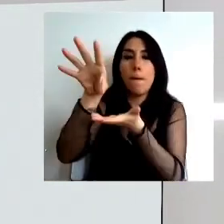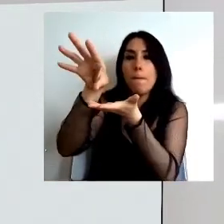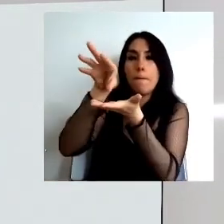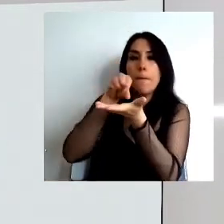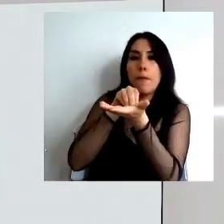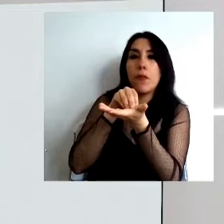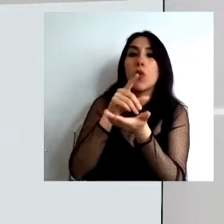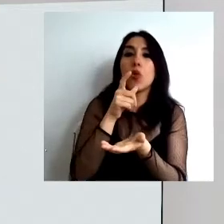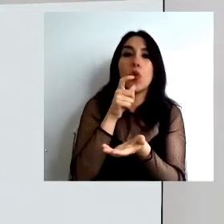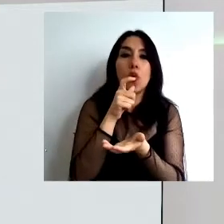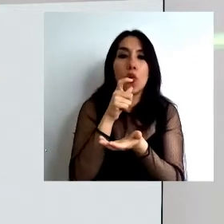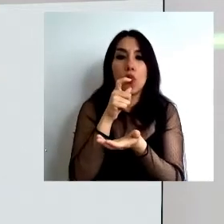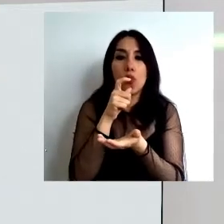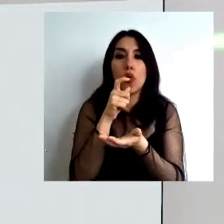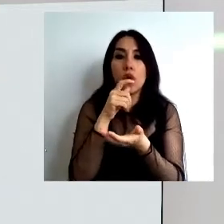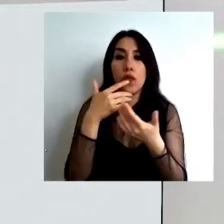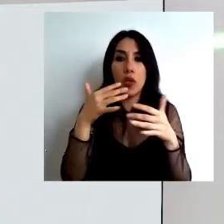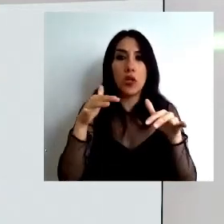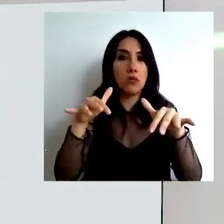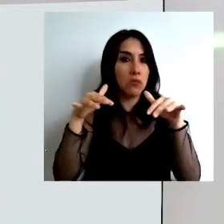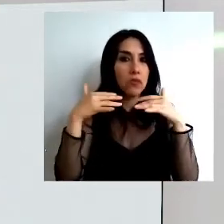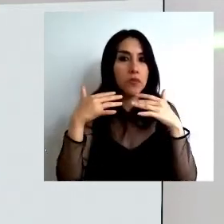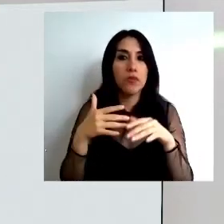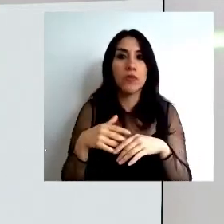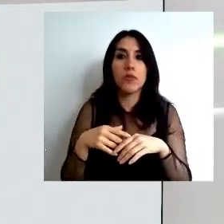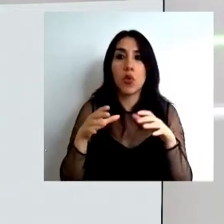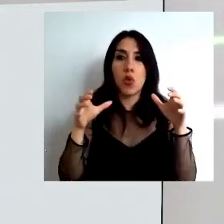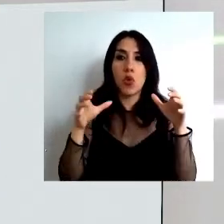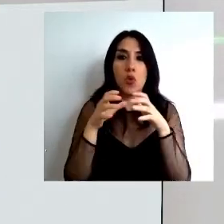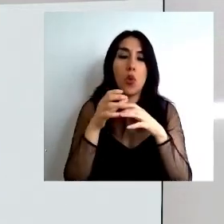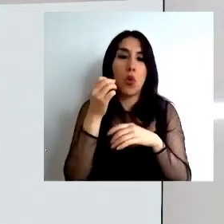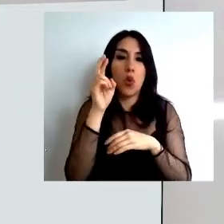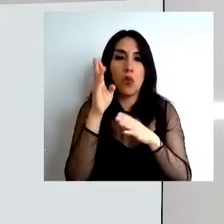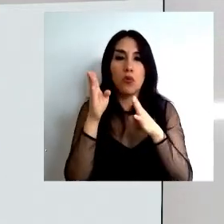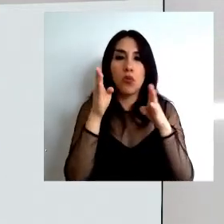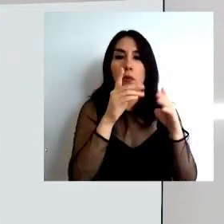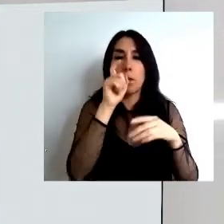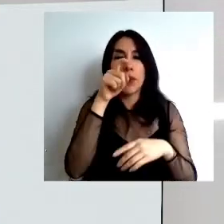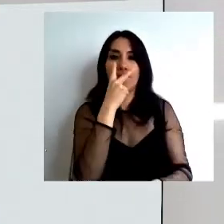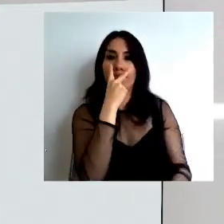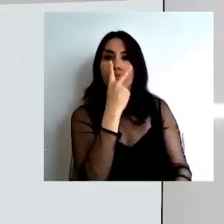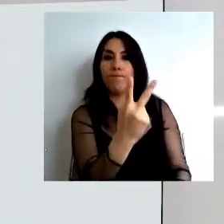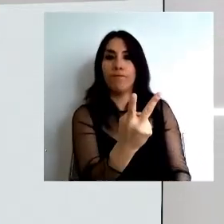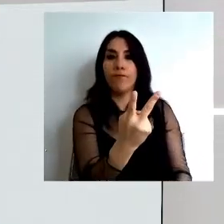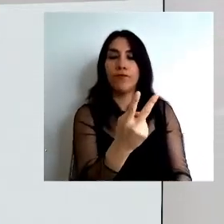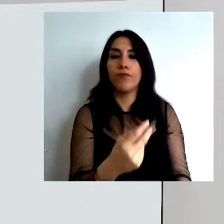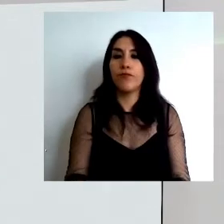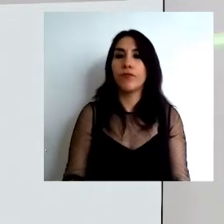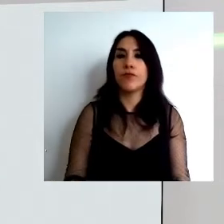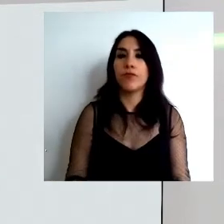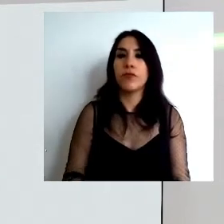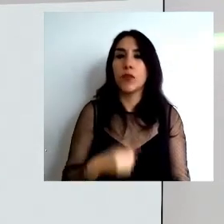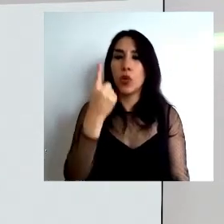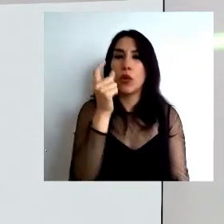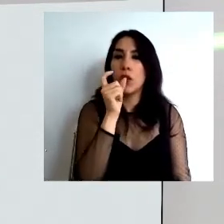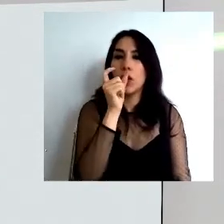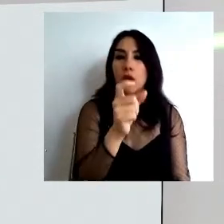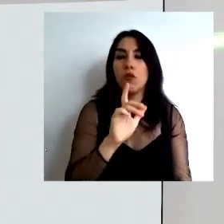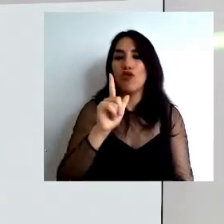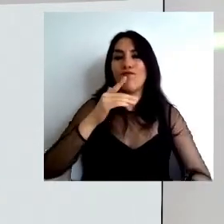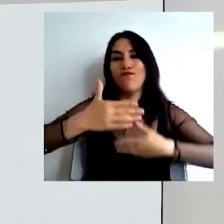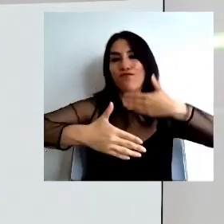source. There are models that really work that way. It's perhaps a bit dangerous if you work with very